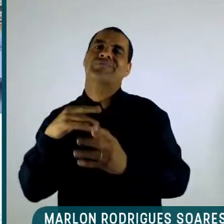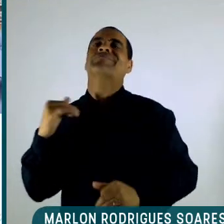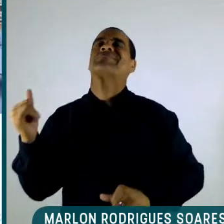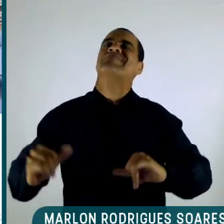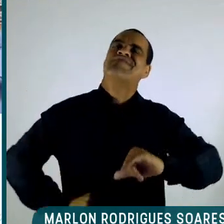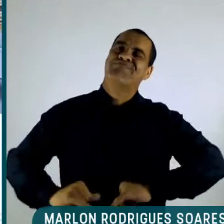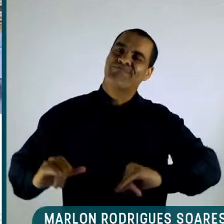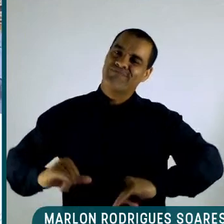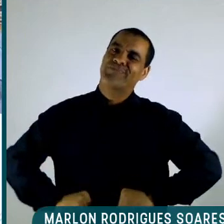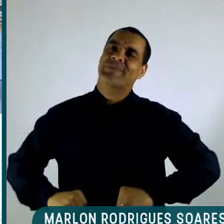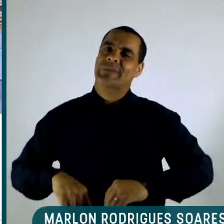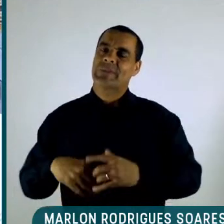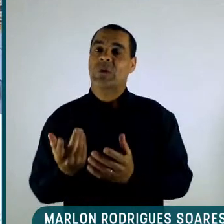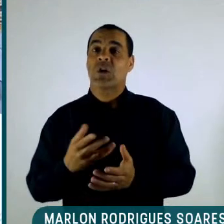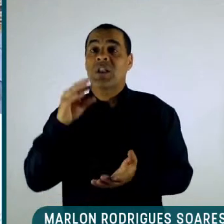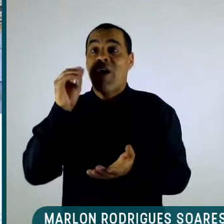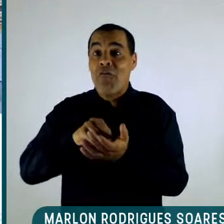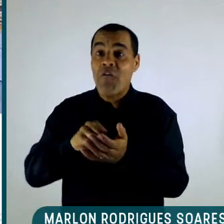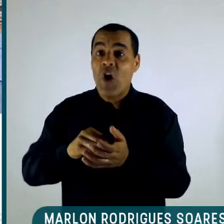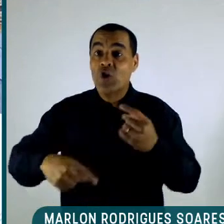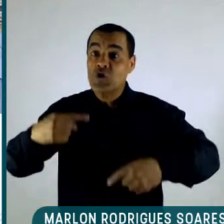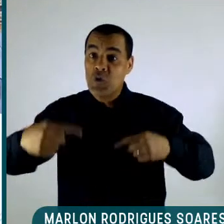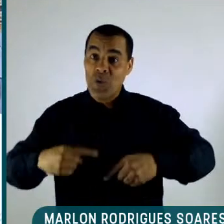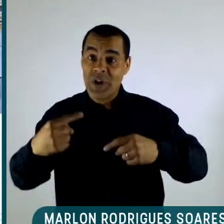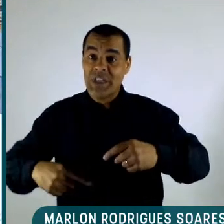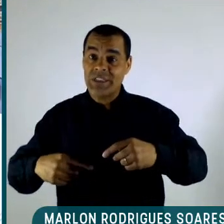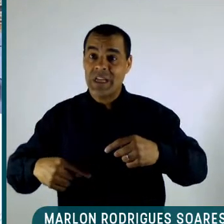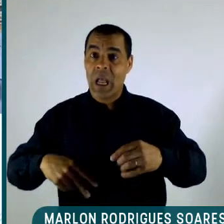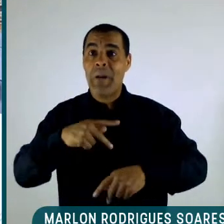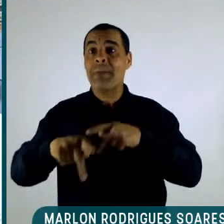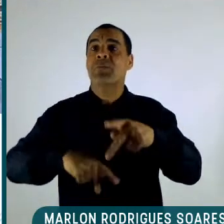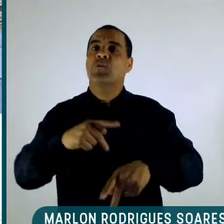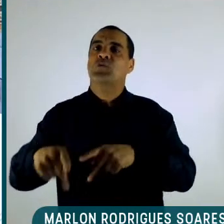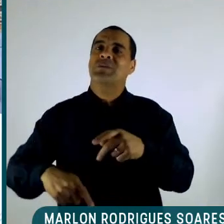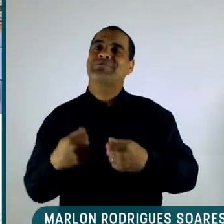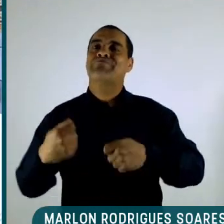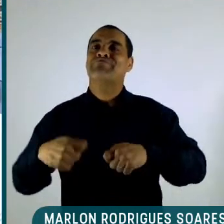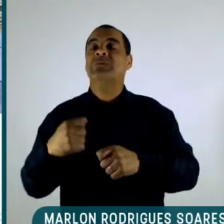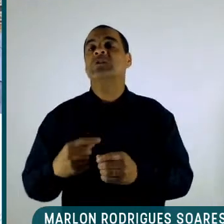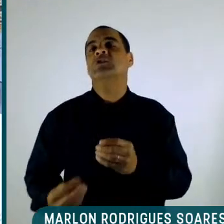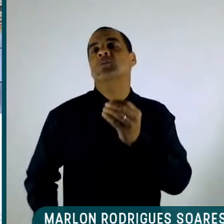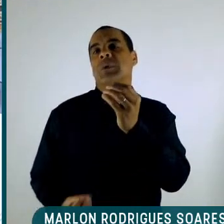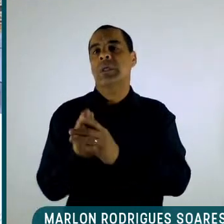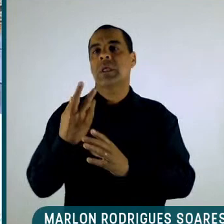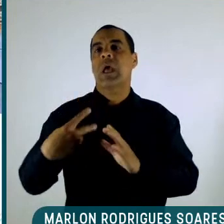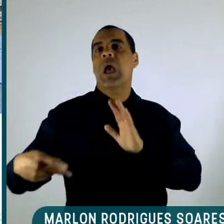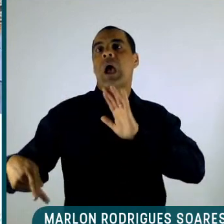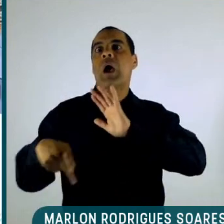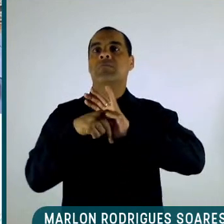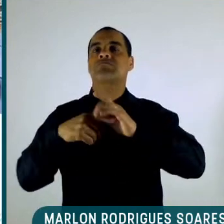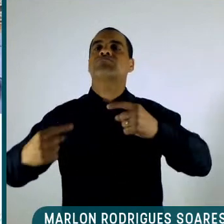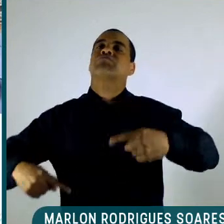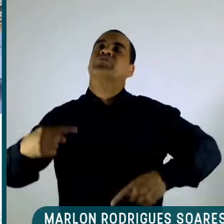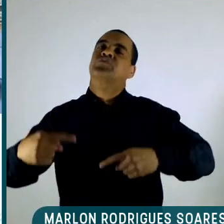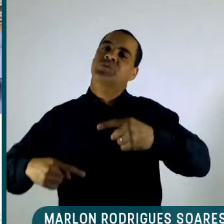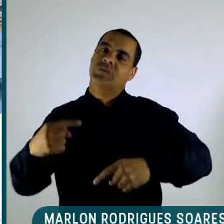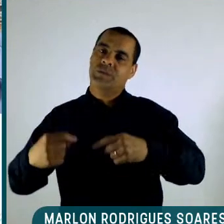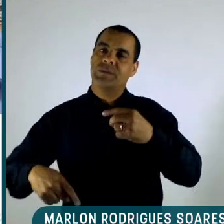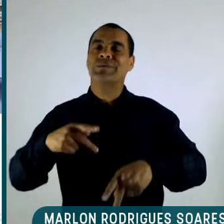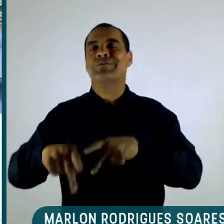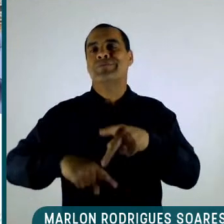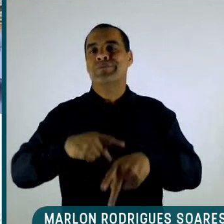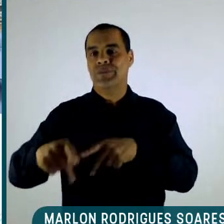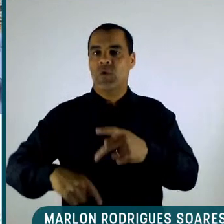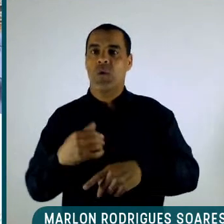So we decided, in a lack of a public policy, to create our own public policy using our experience in